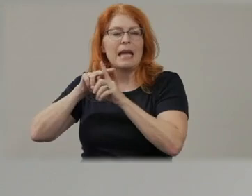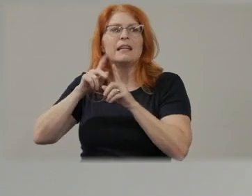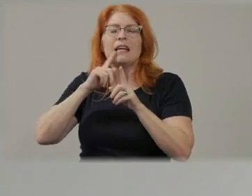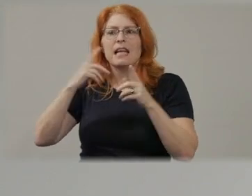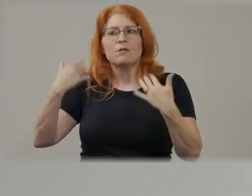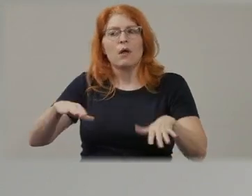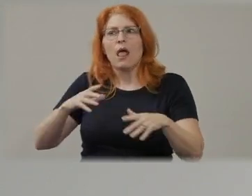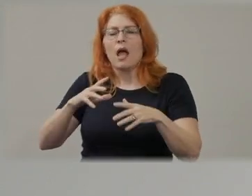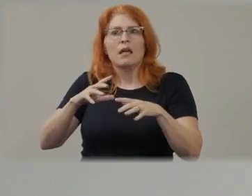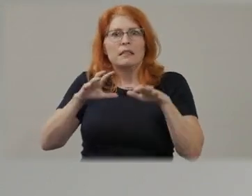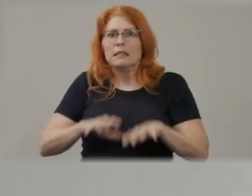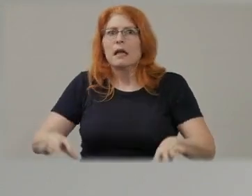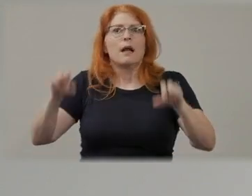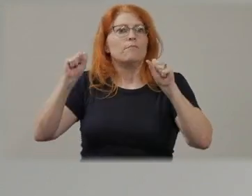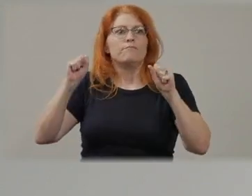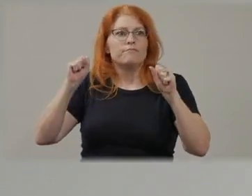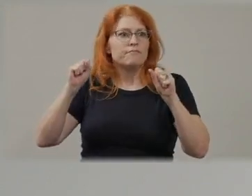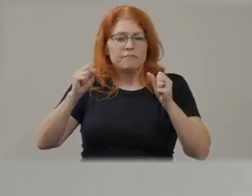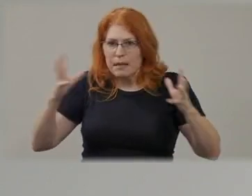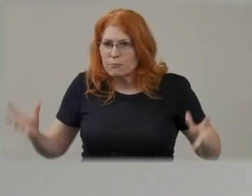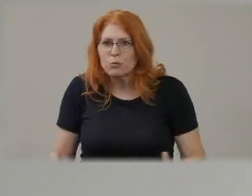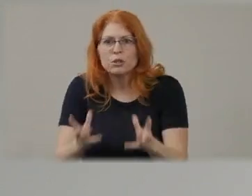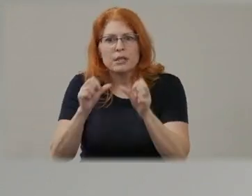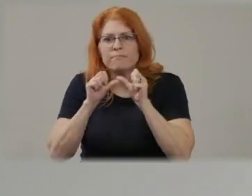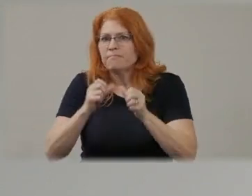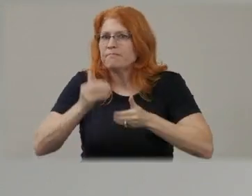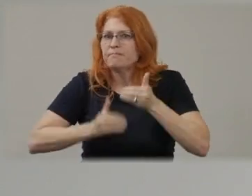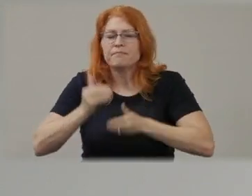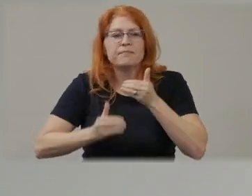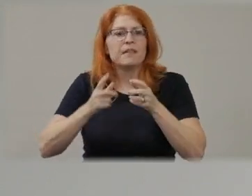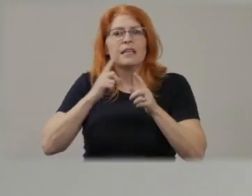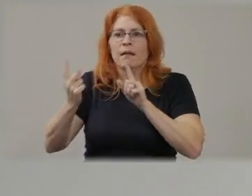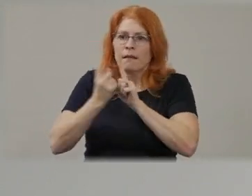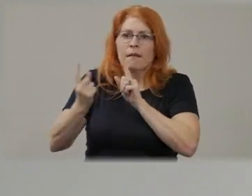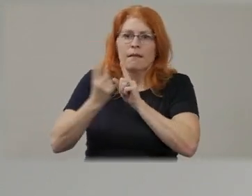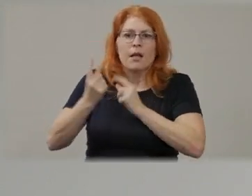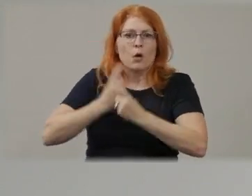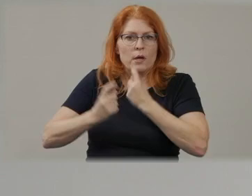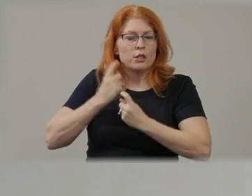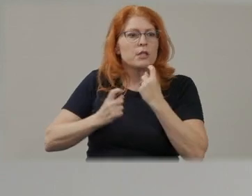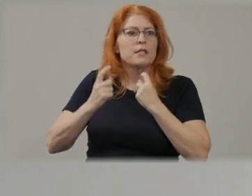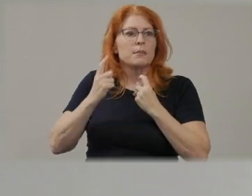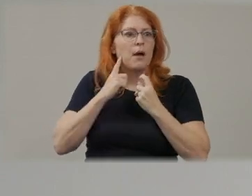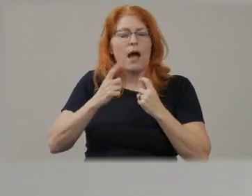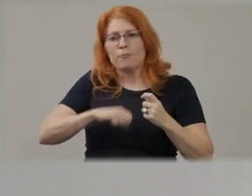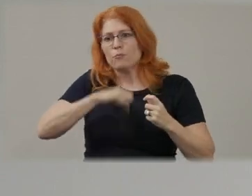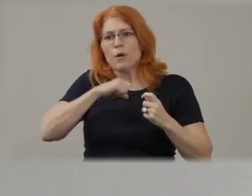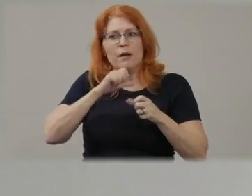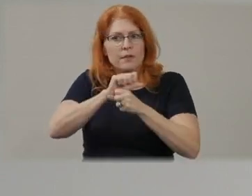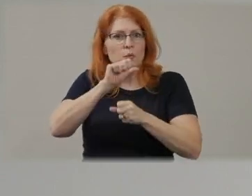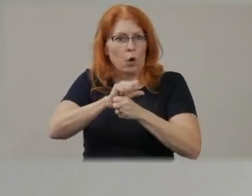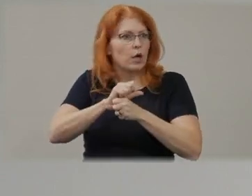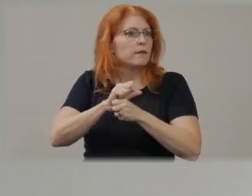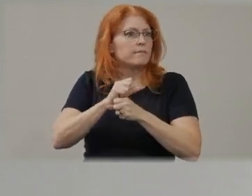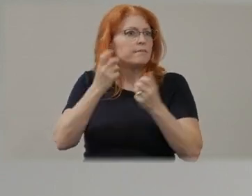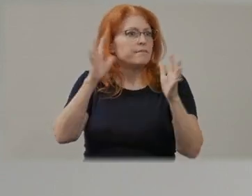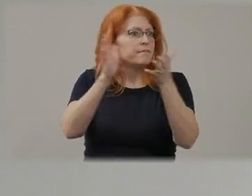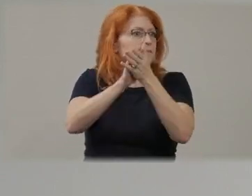up and pushed this forward. He still comes to me with questions, but I'm just so proud of the work that he does.